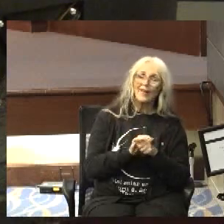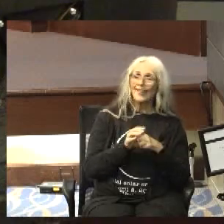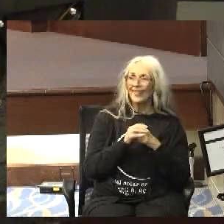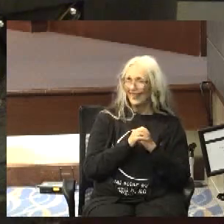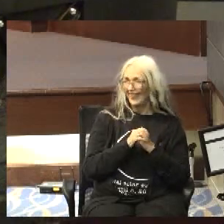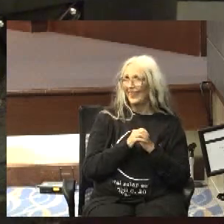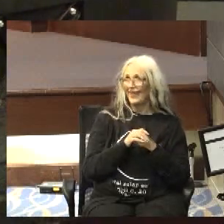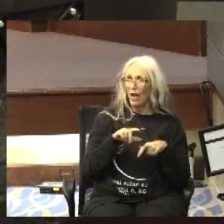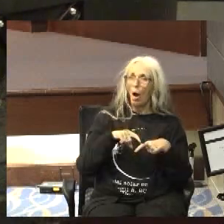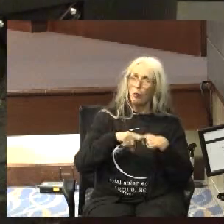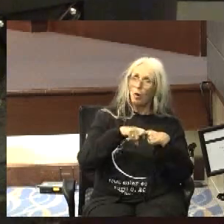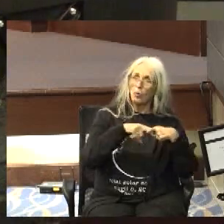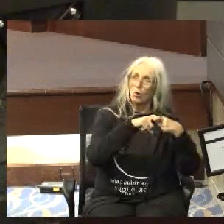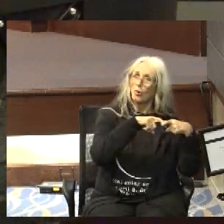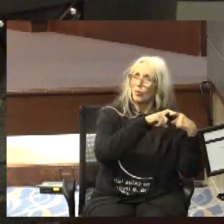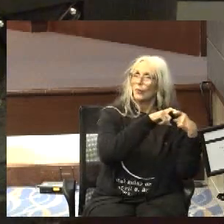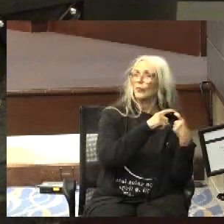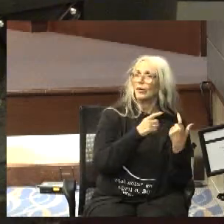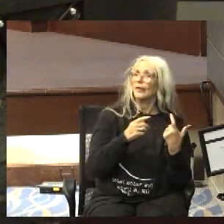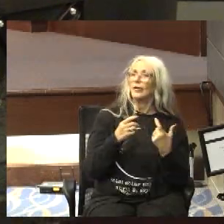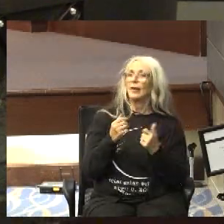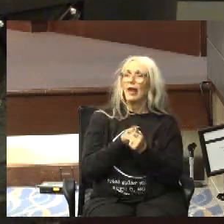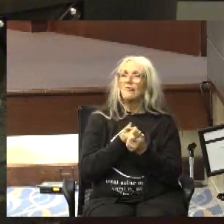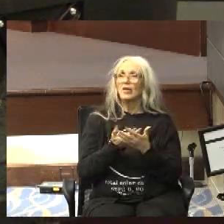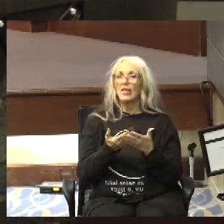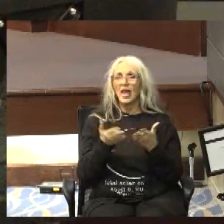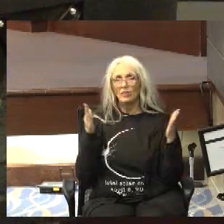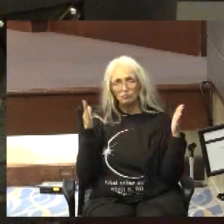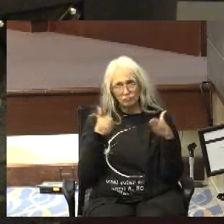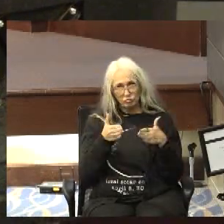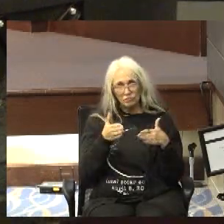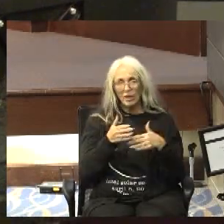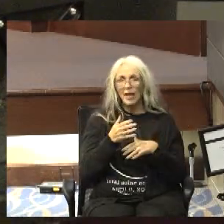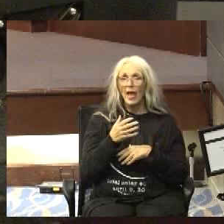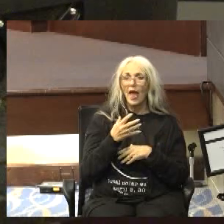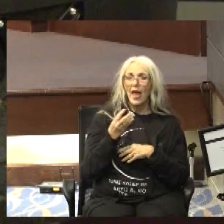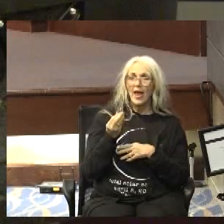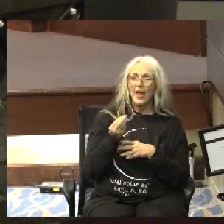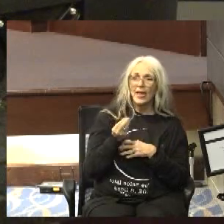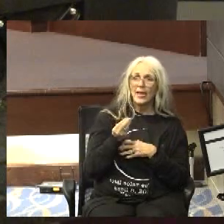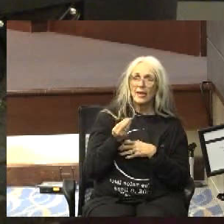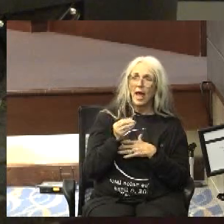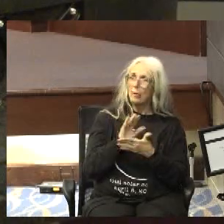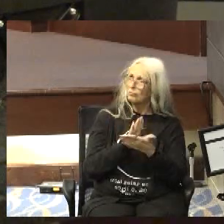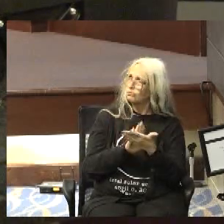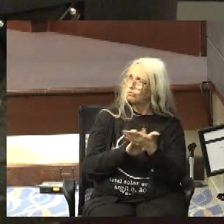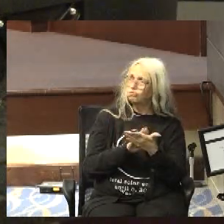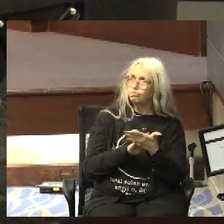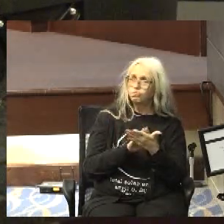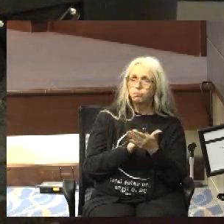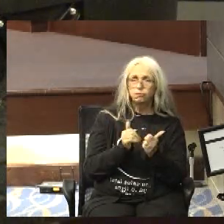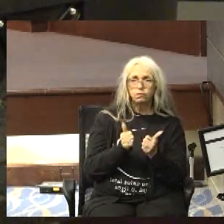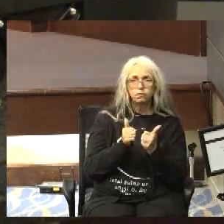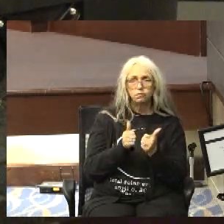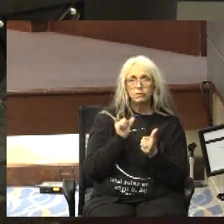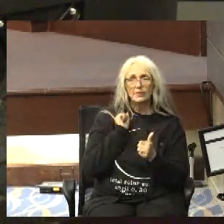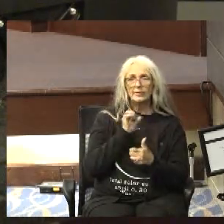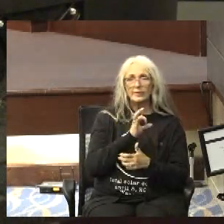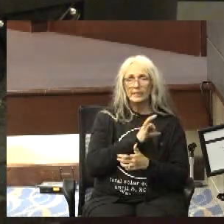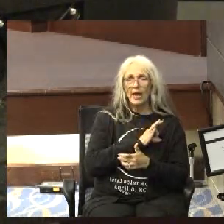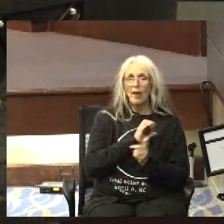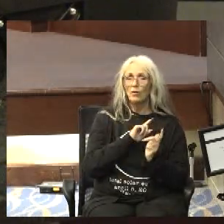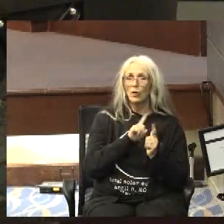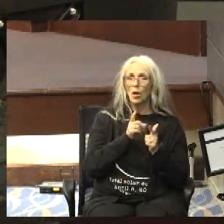it all together, and it was keeping everything on track. I applaud and commend staff because we went